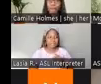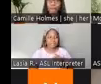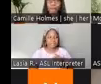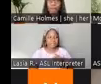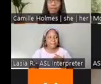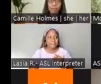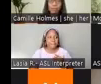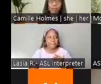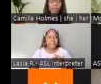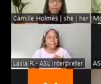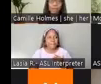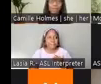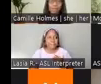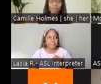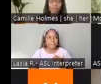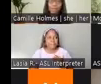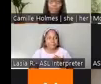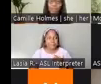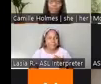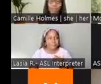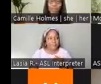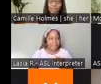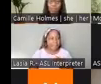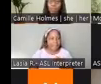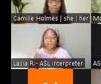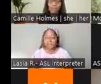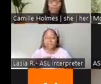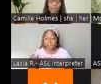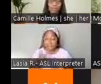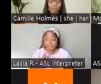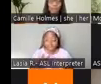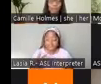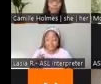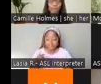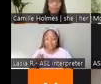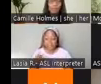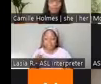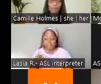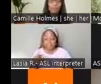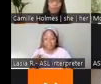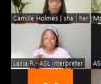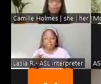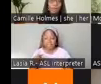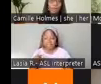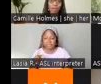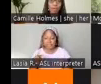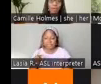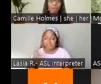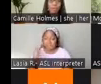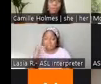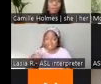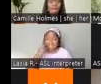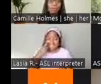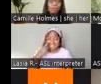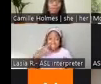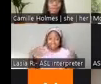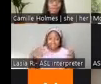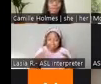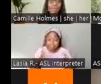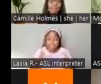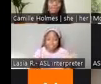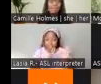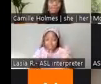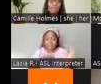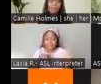that you were able to connect with your colleagues, that you talked with each other well. I'm wondering if folks could share either in the chat or